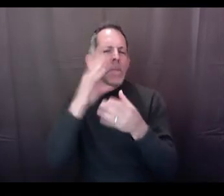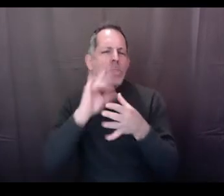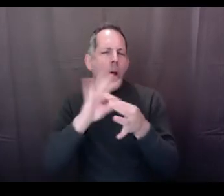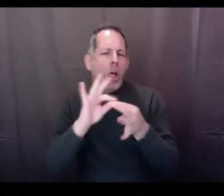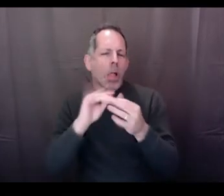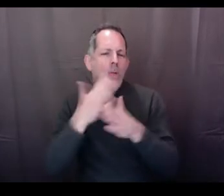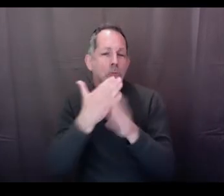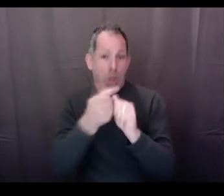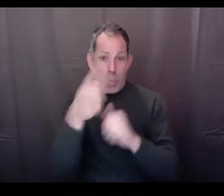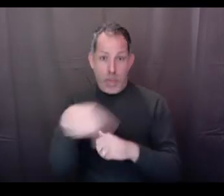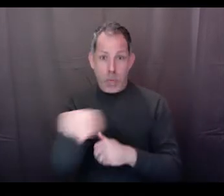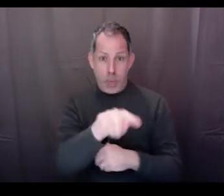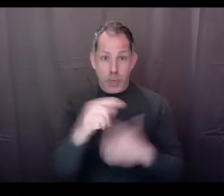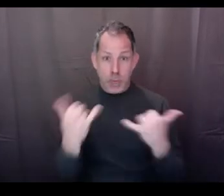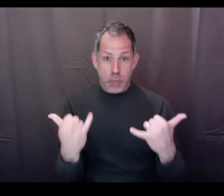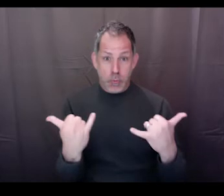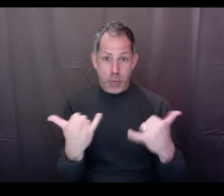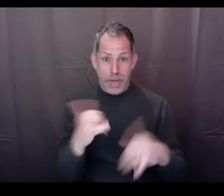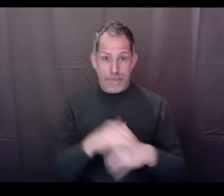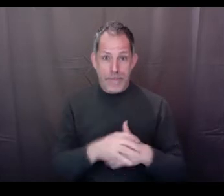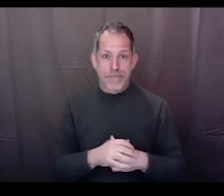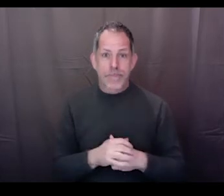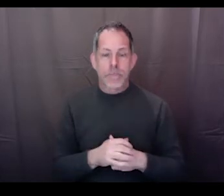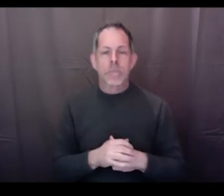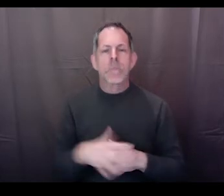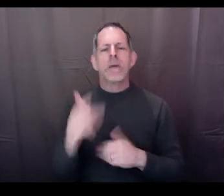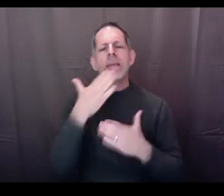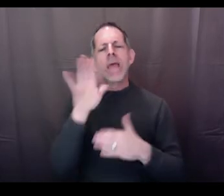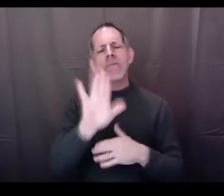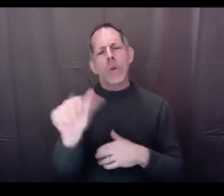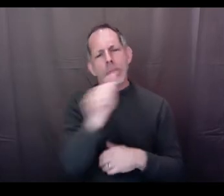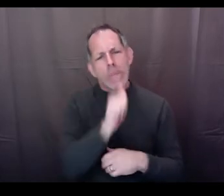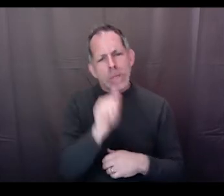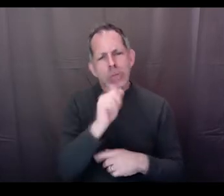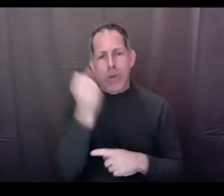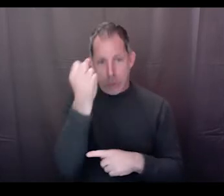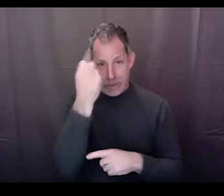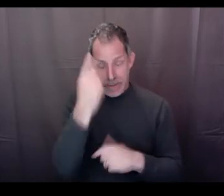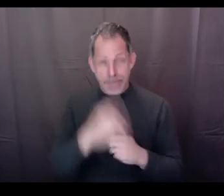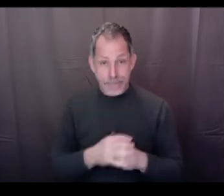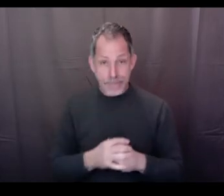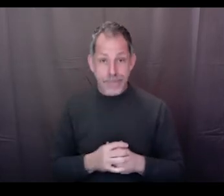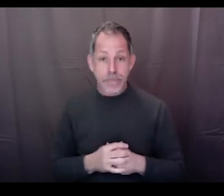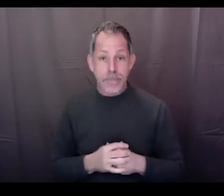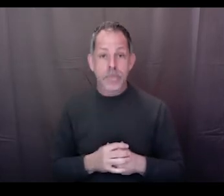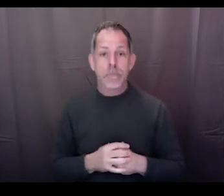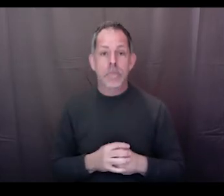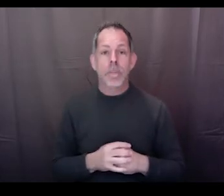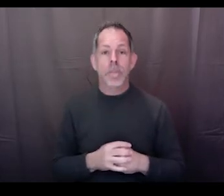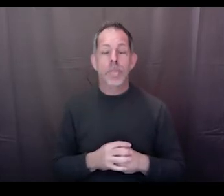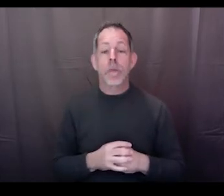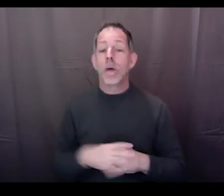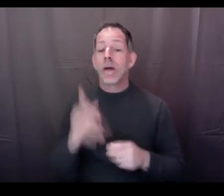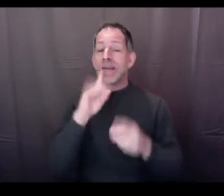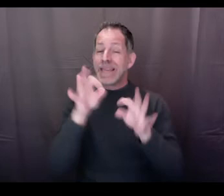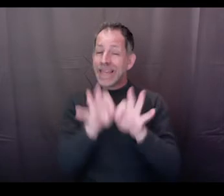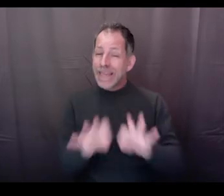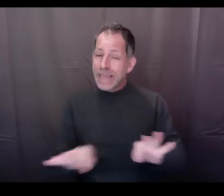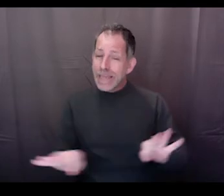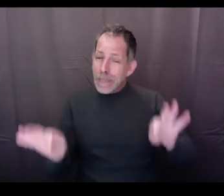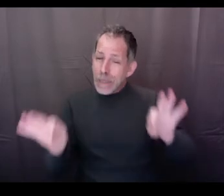in Snohomish County for your patience and understanding and doing a really good job of just